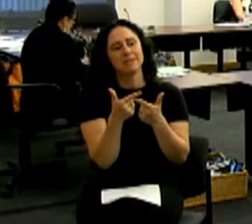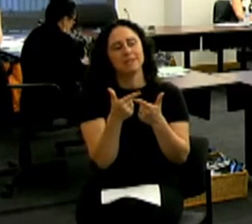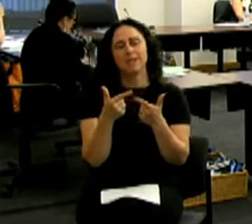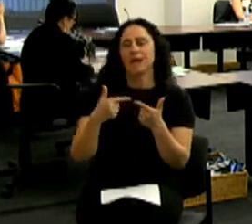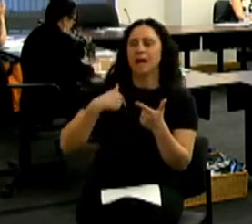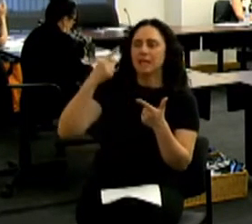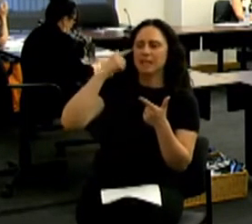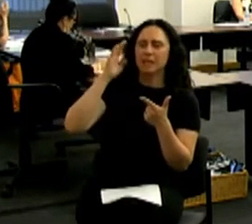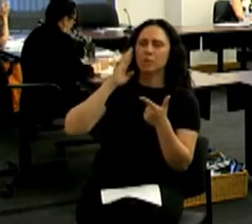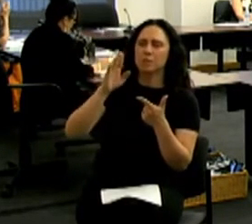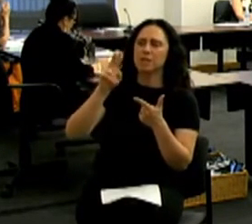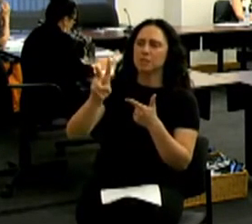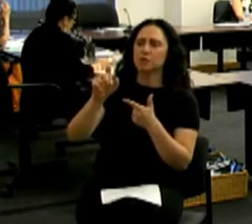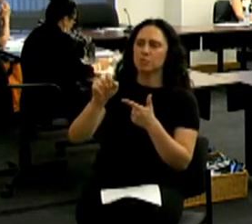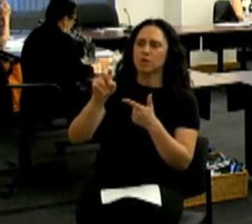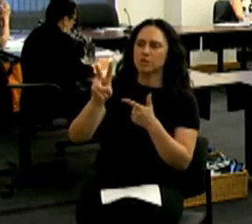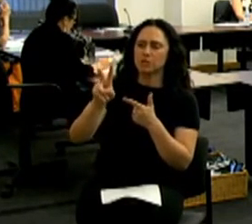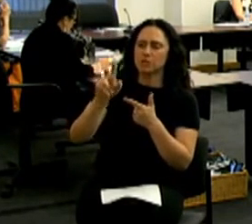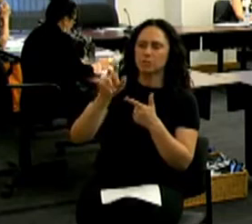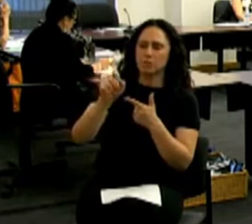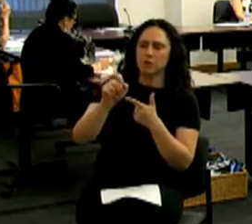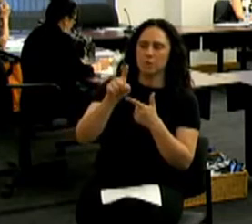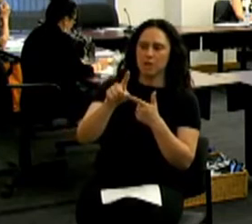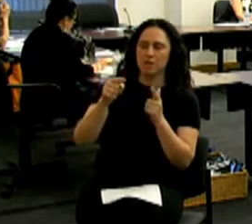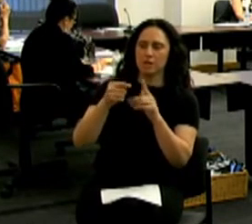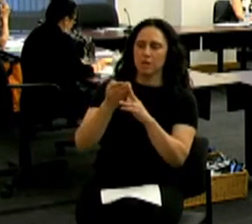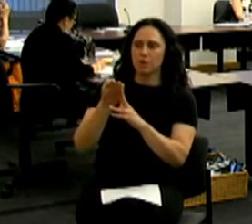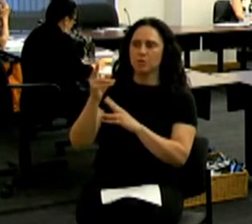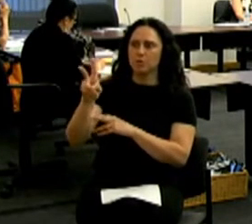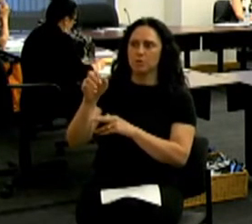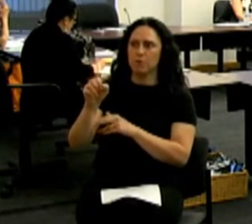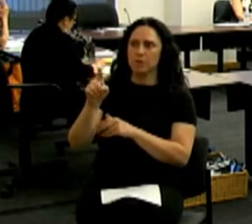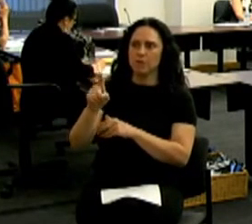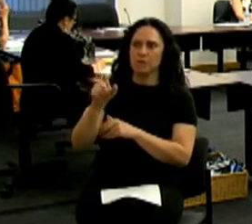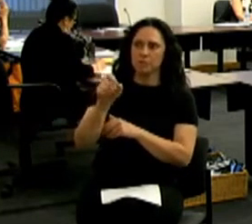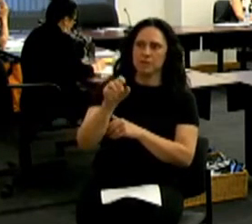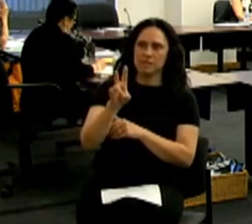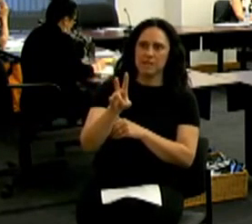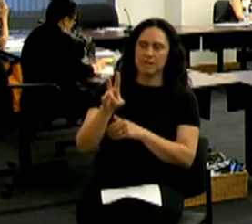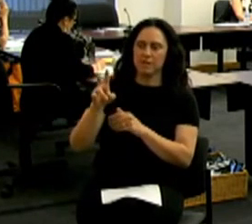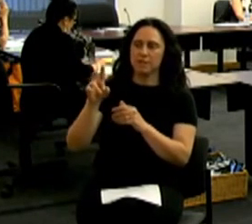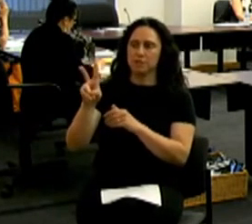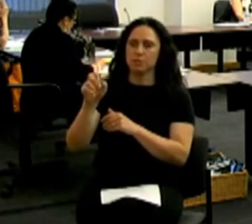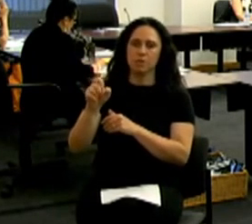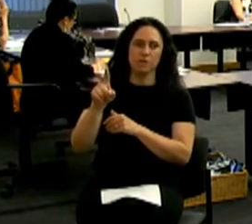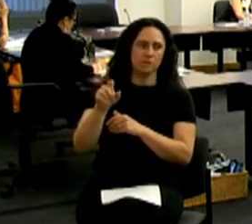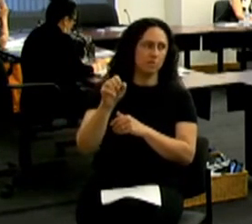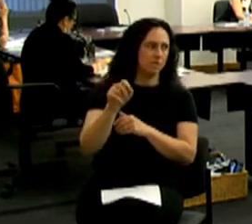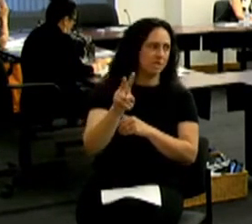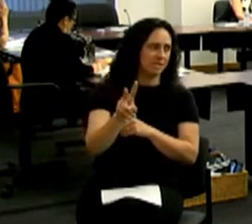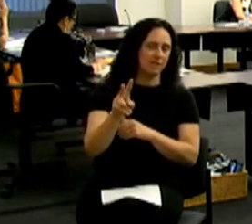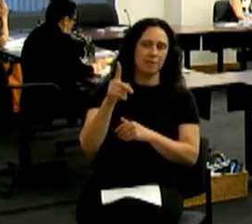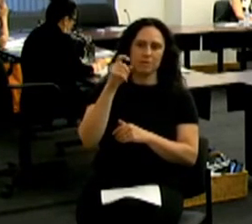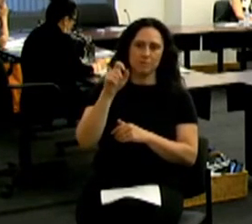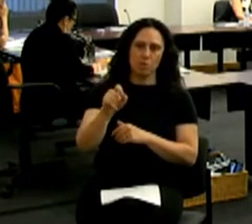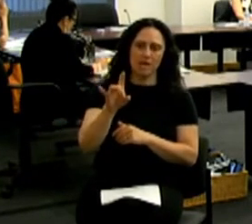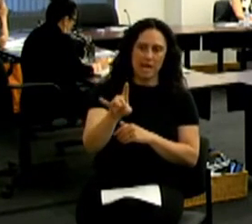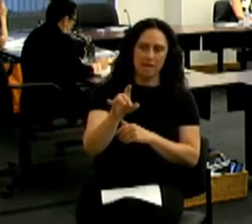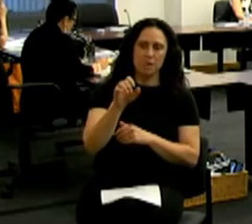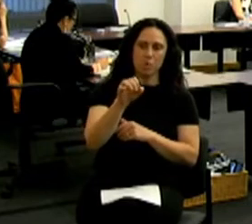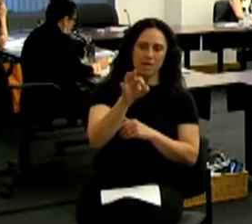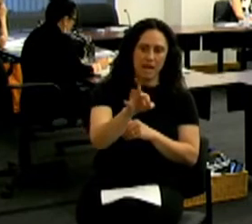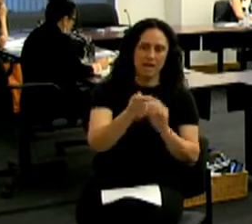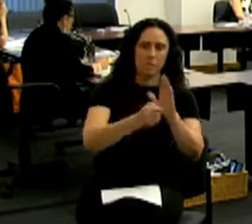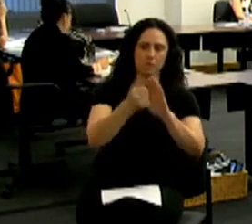I think it would be 2.2.1 through 2.2.7 and then 2.2.10 because 2.2.8 and 2.2.9 were